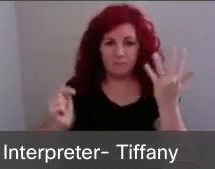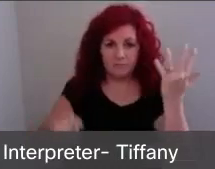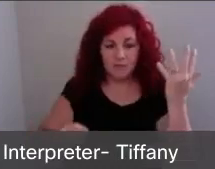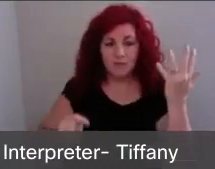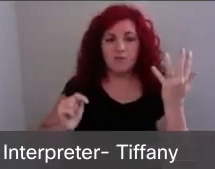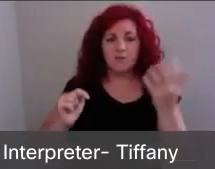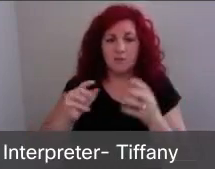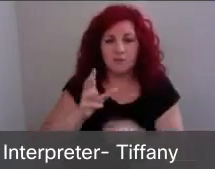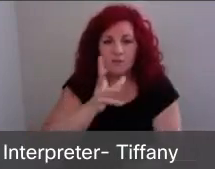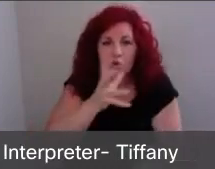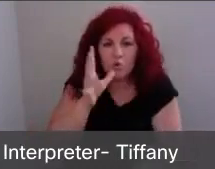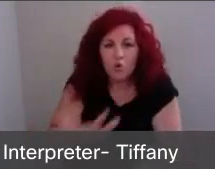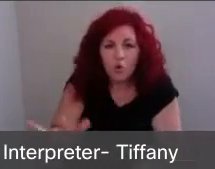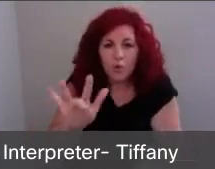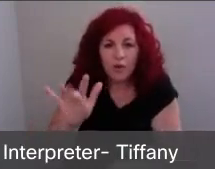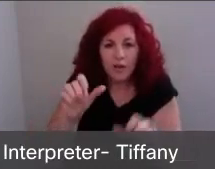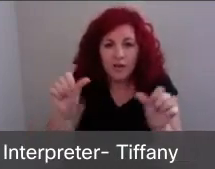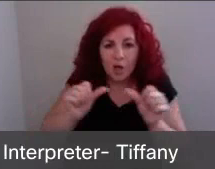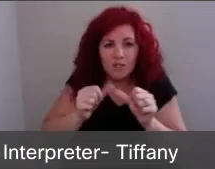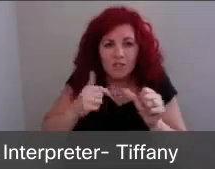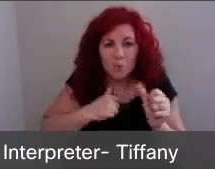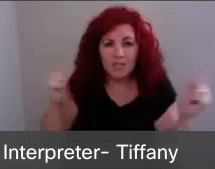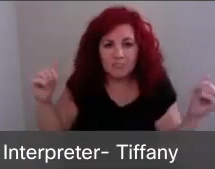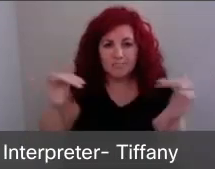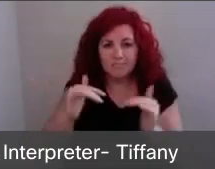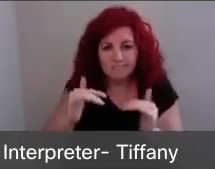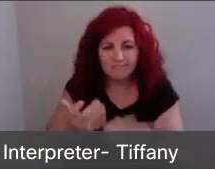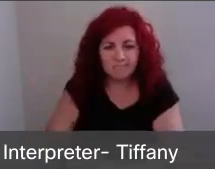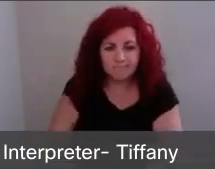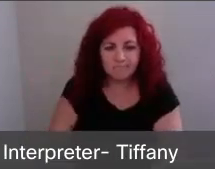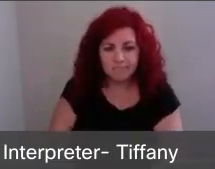the rural areas. And